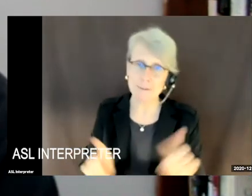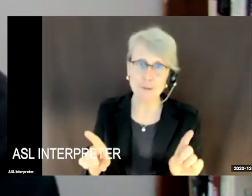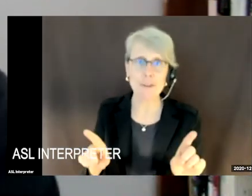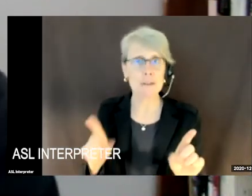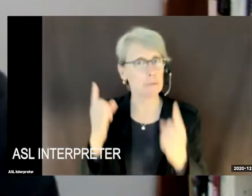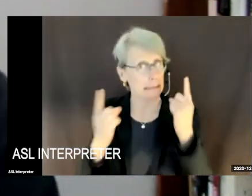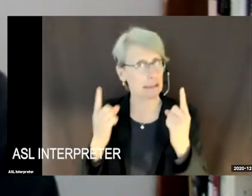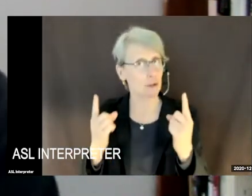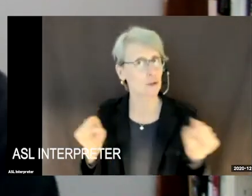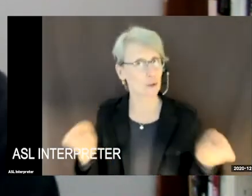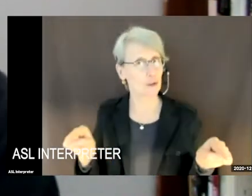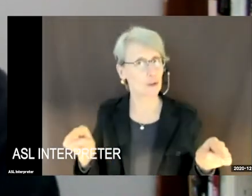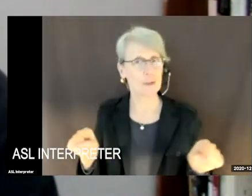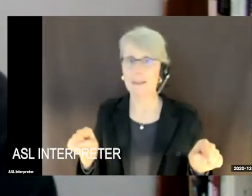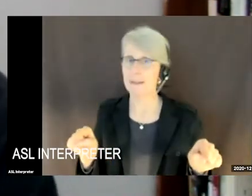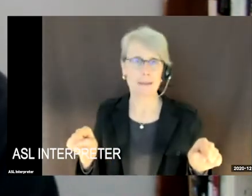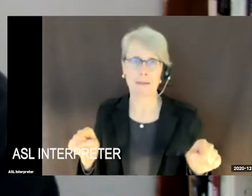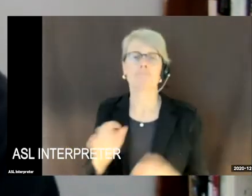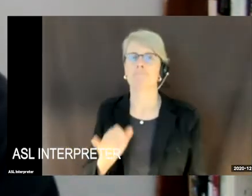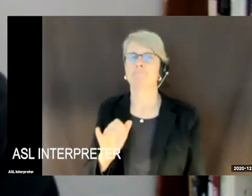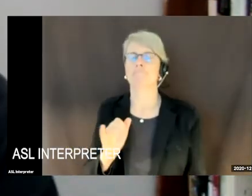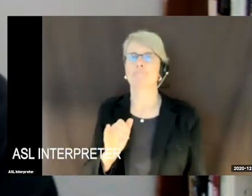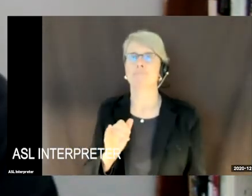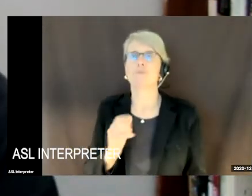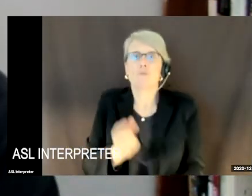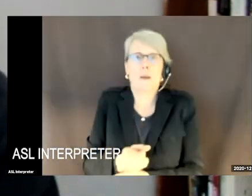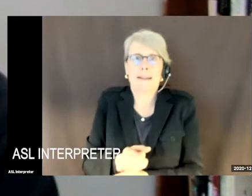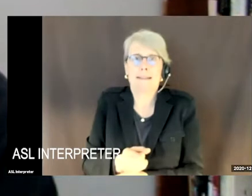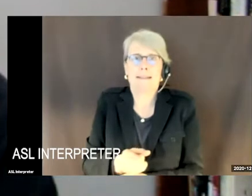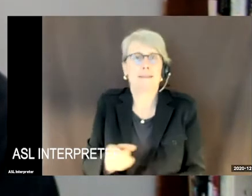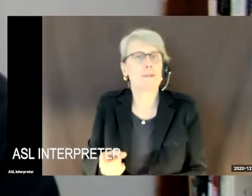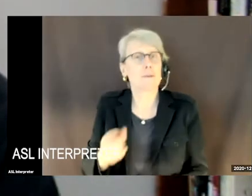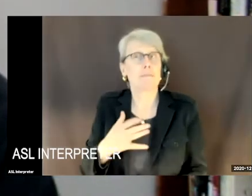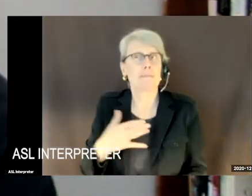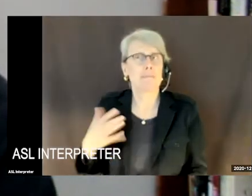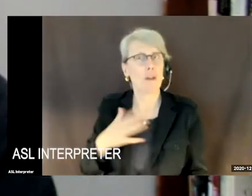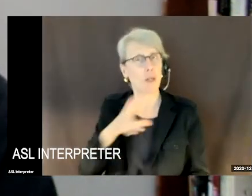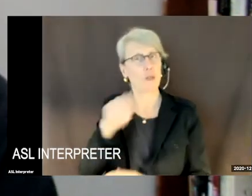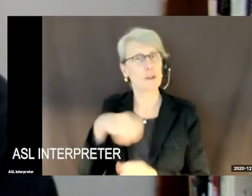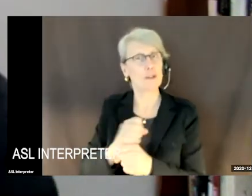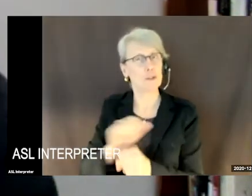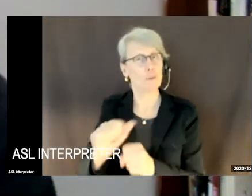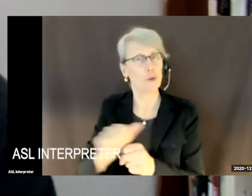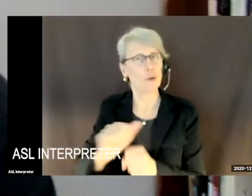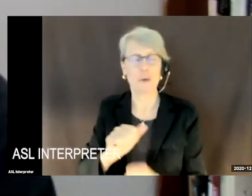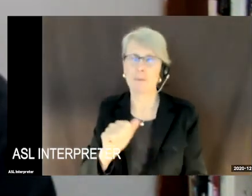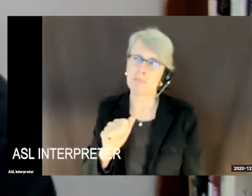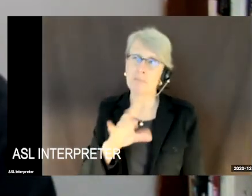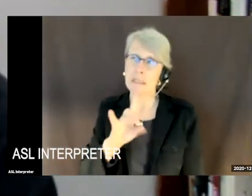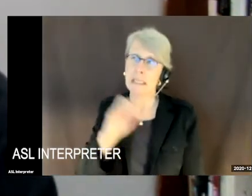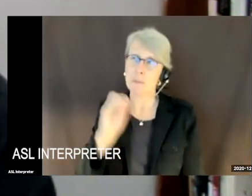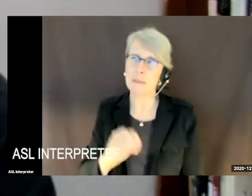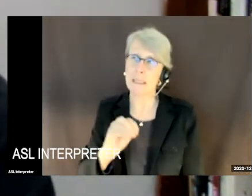say that 80% of the most powerful events I've experienced in 30 years arise